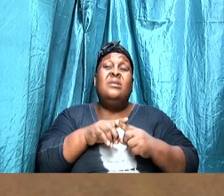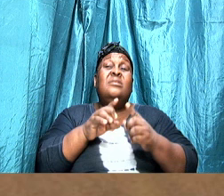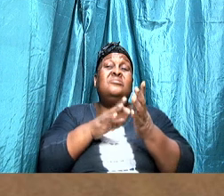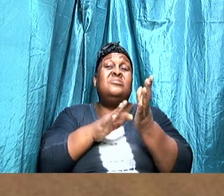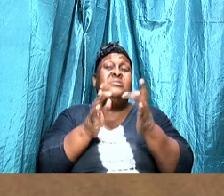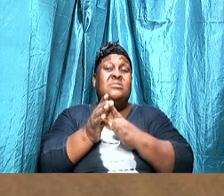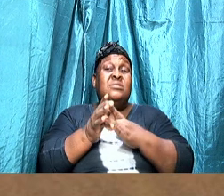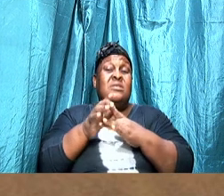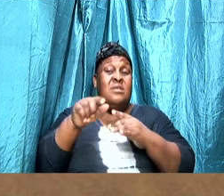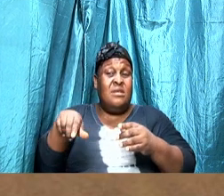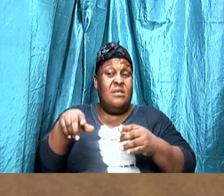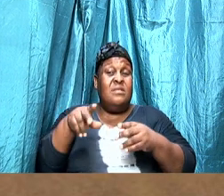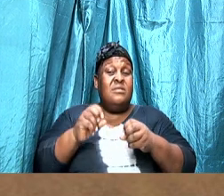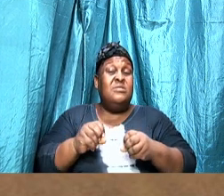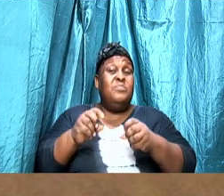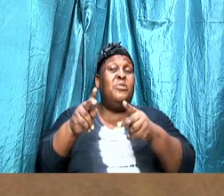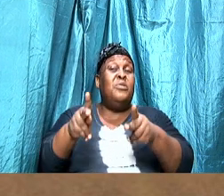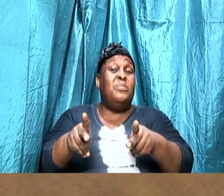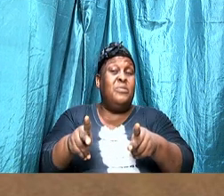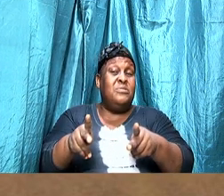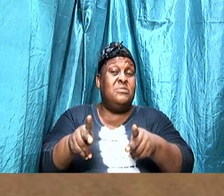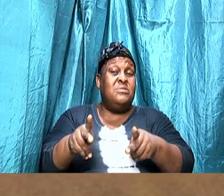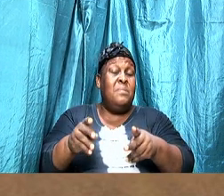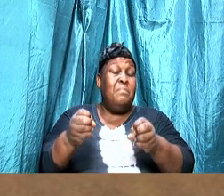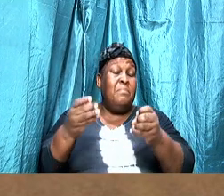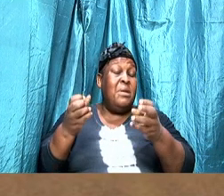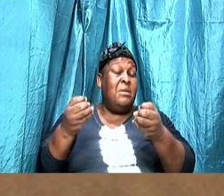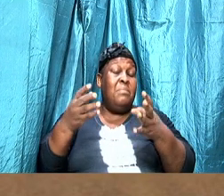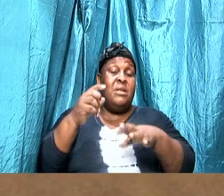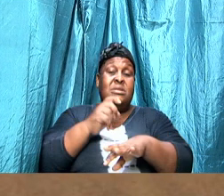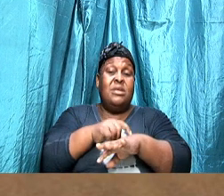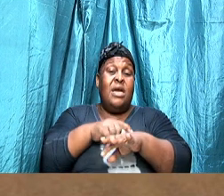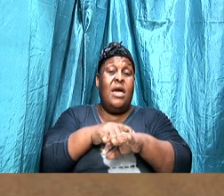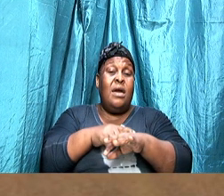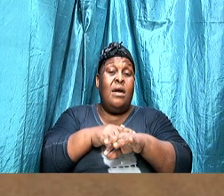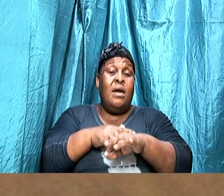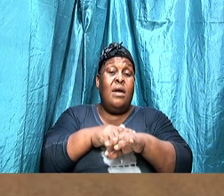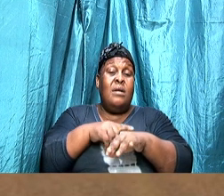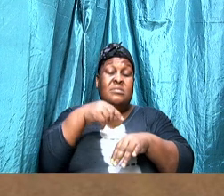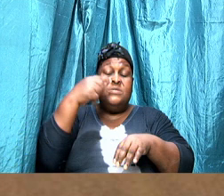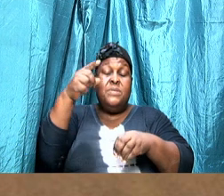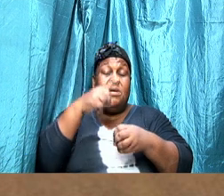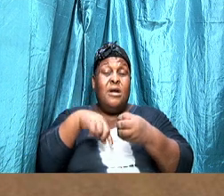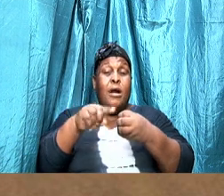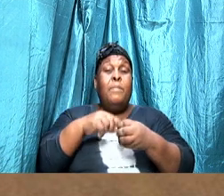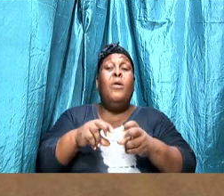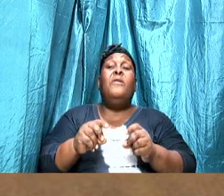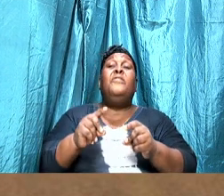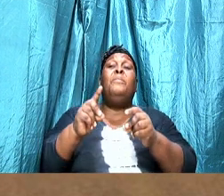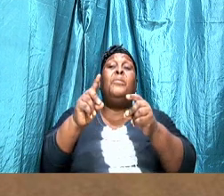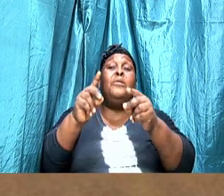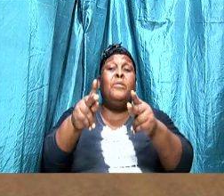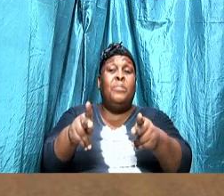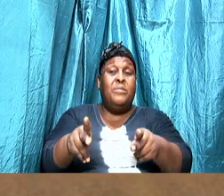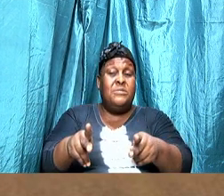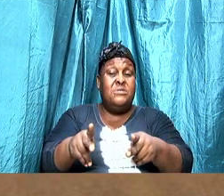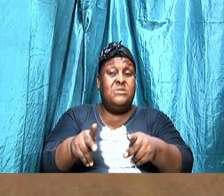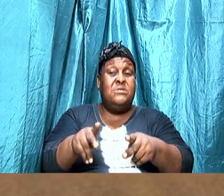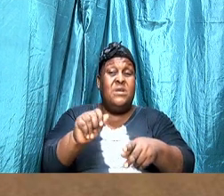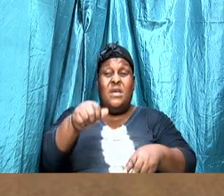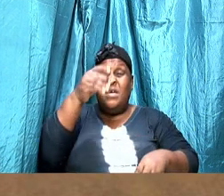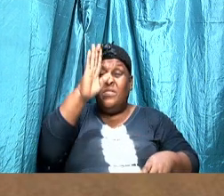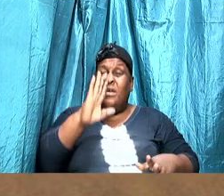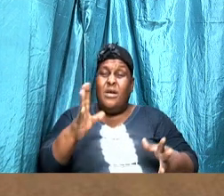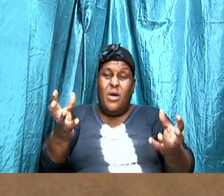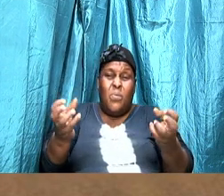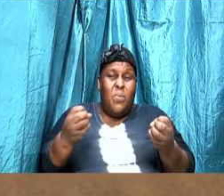this purpose. A lot of time we speak about the purpose. And we speak about being anointed for a purpose. You know?